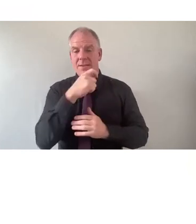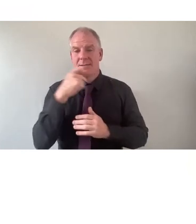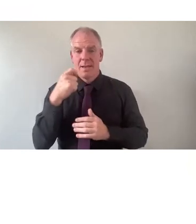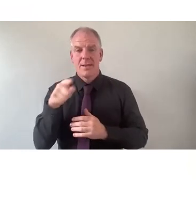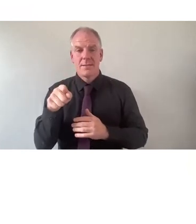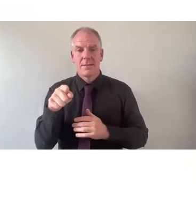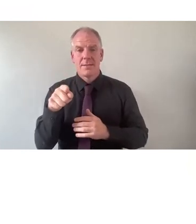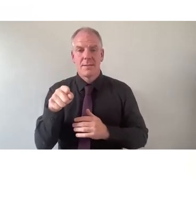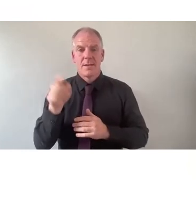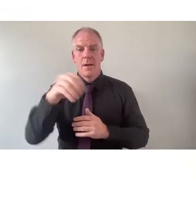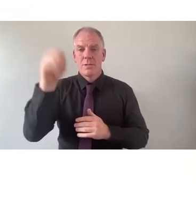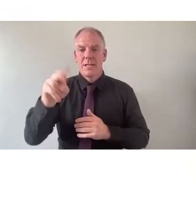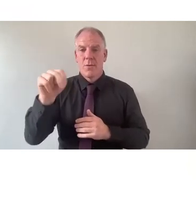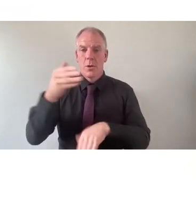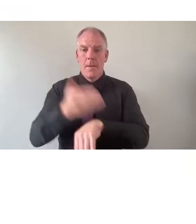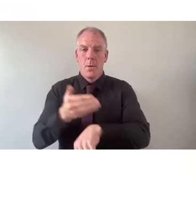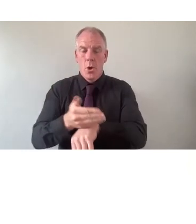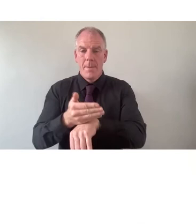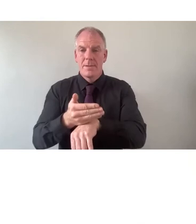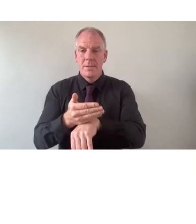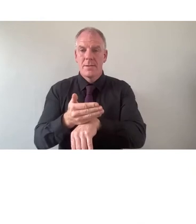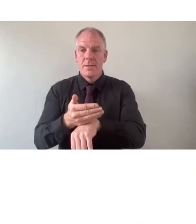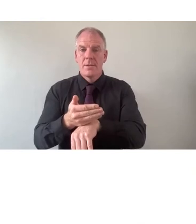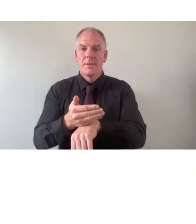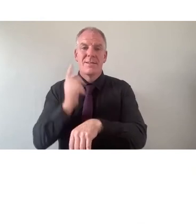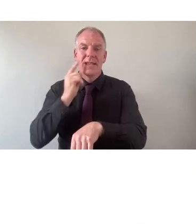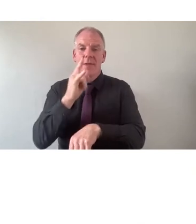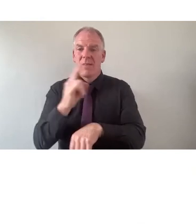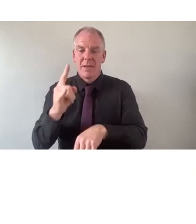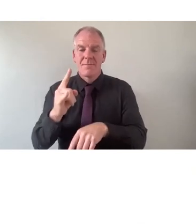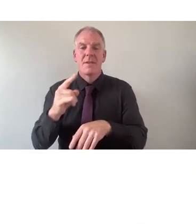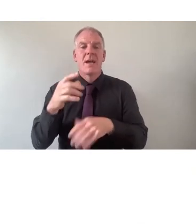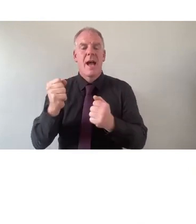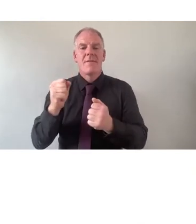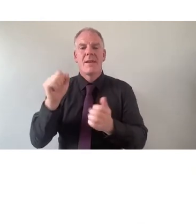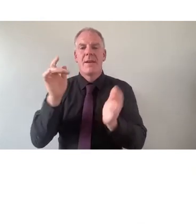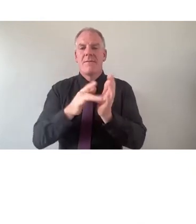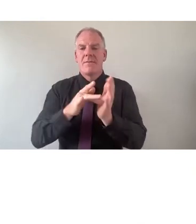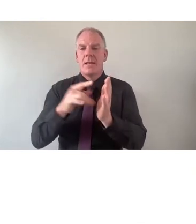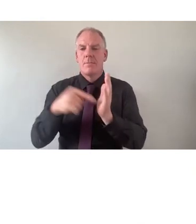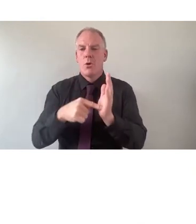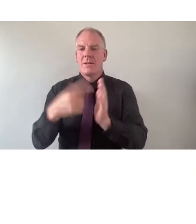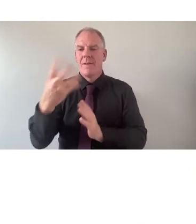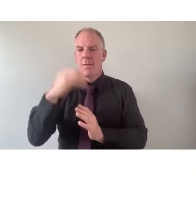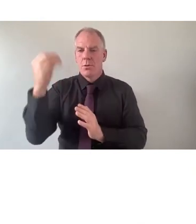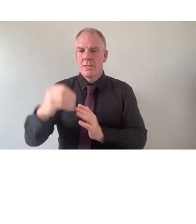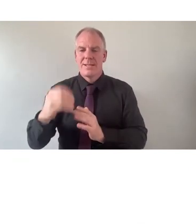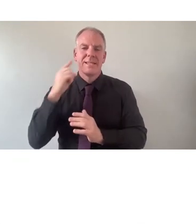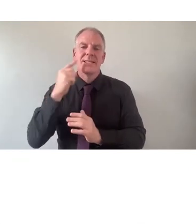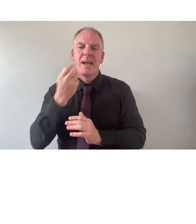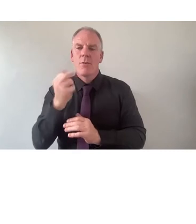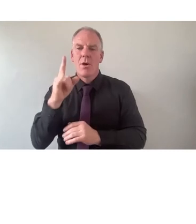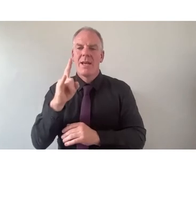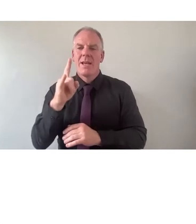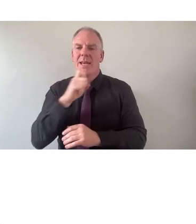the percentages unemployed are quite similar, even though it's 15.5% of those with a deafness or serious hearing impairment. That's